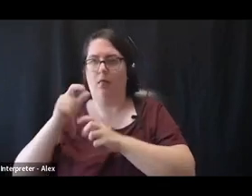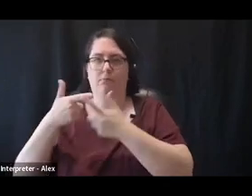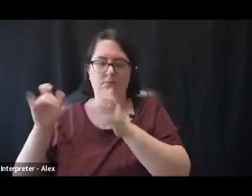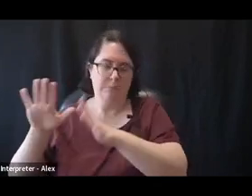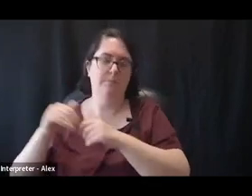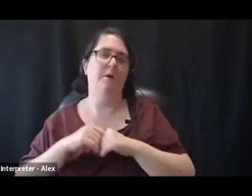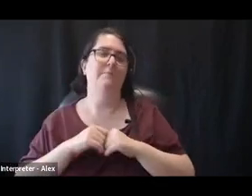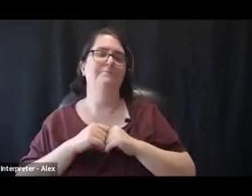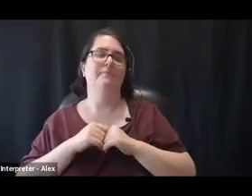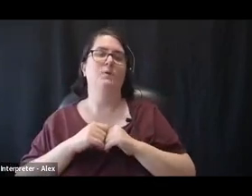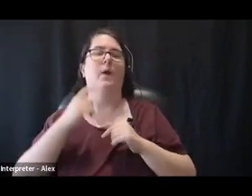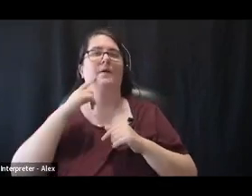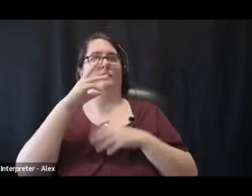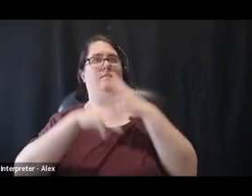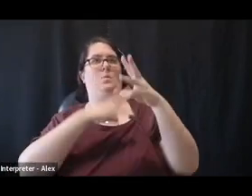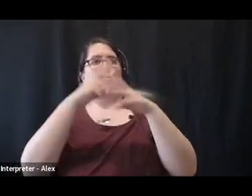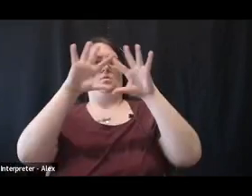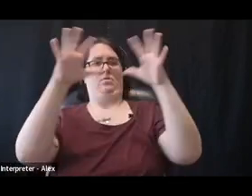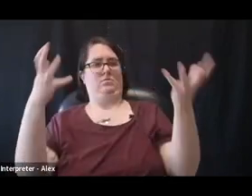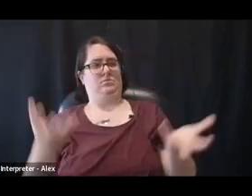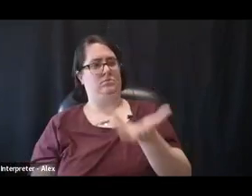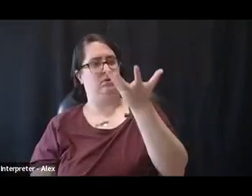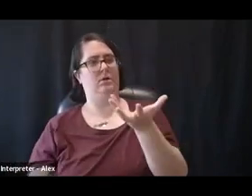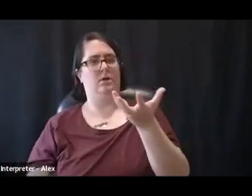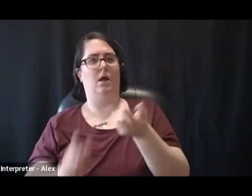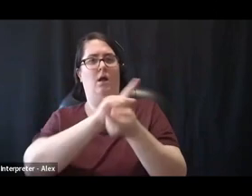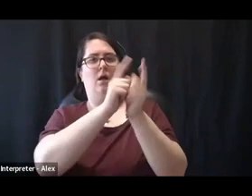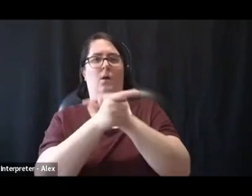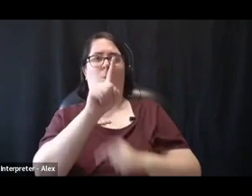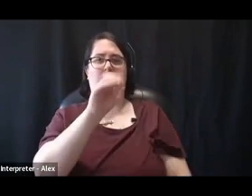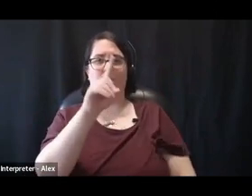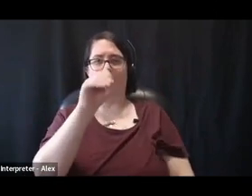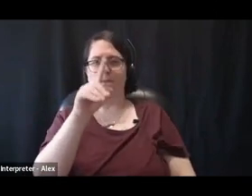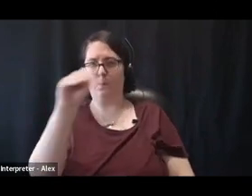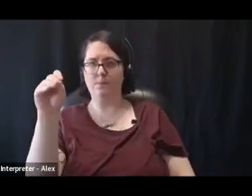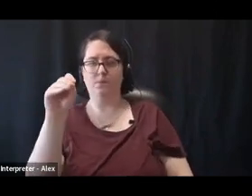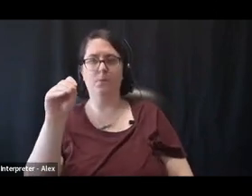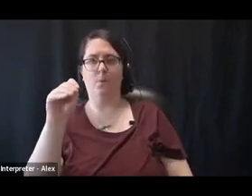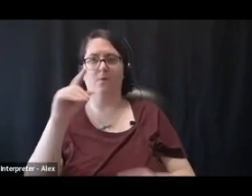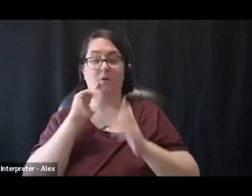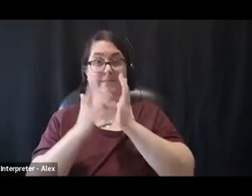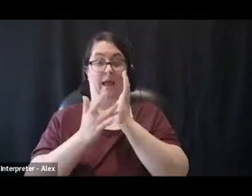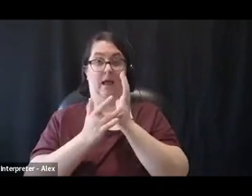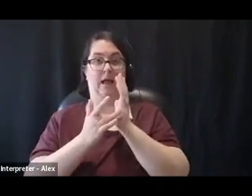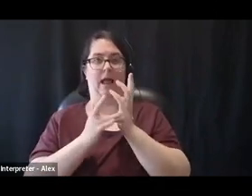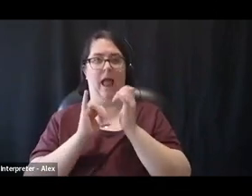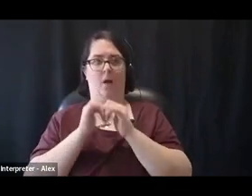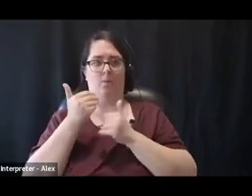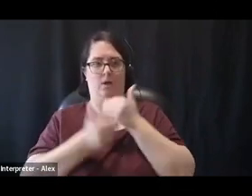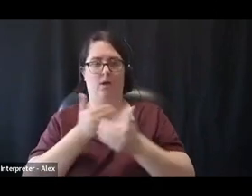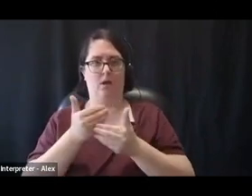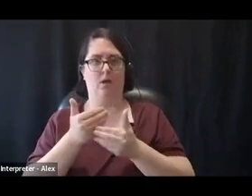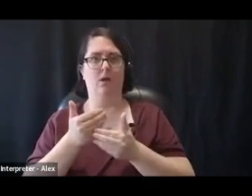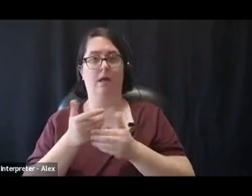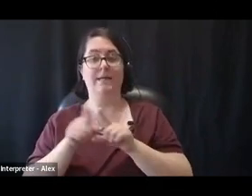this shape of the world as we shift it into ones and zeros, the idea of being able to apply that as a process in a similar way to the